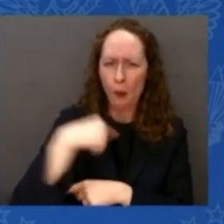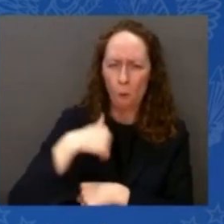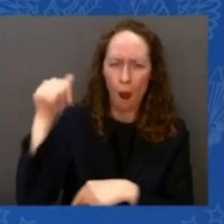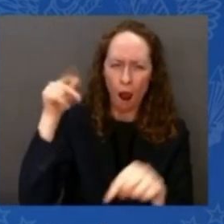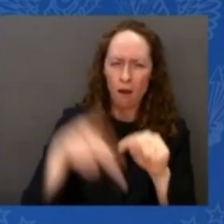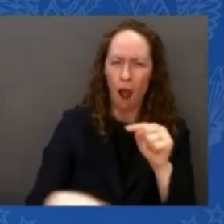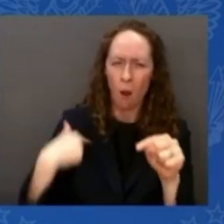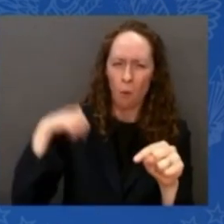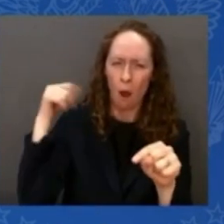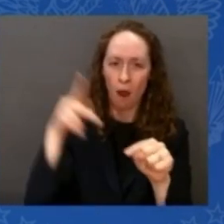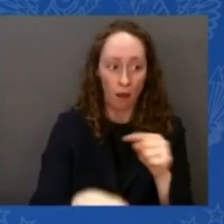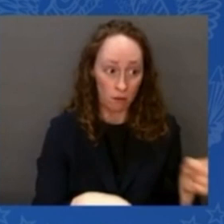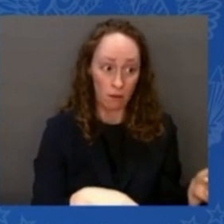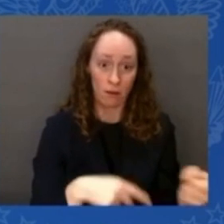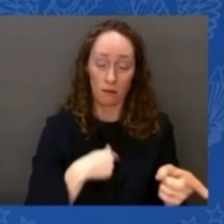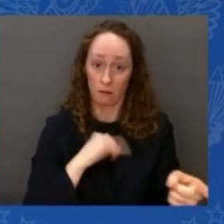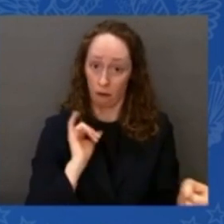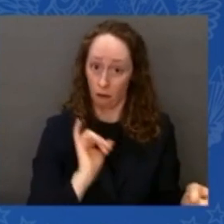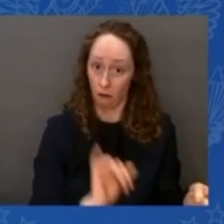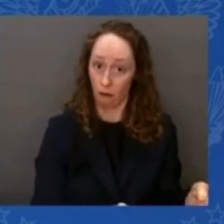And they're all on camera.